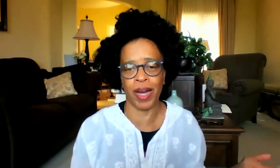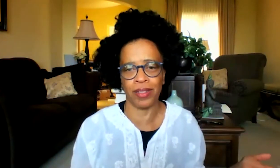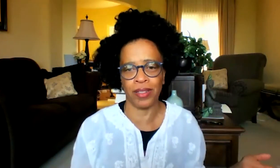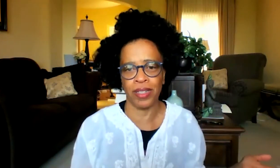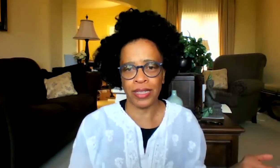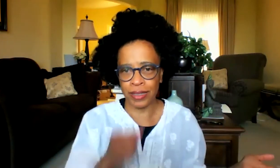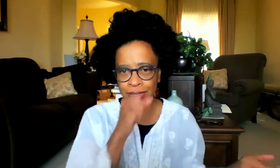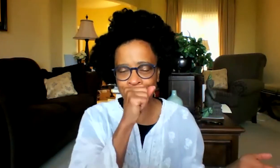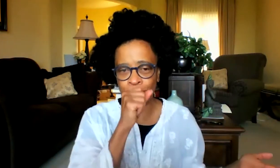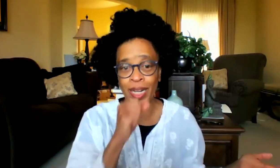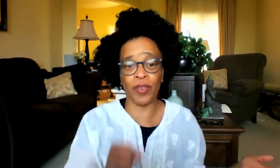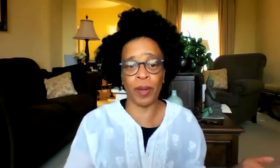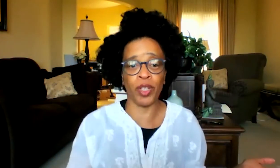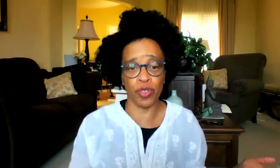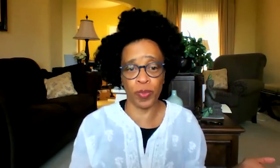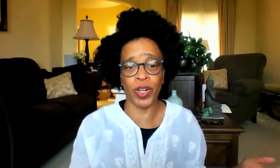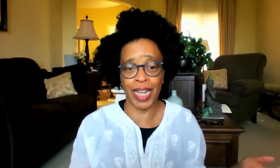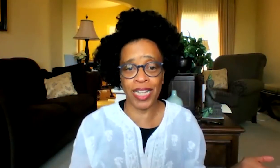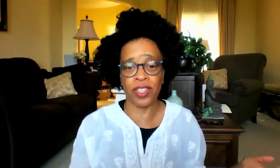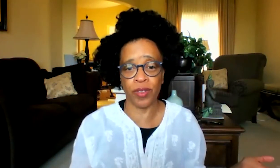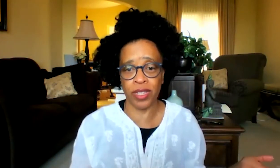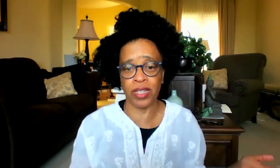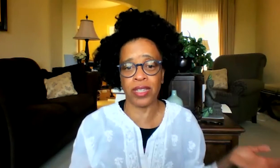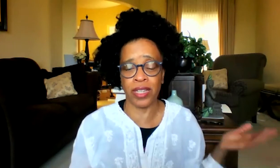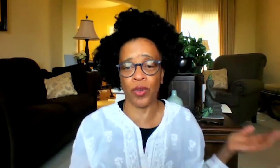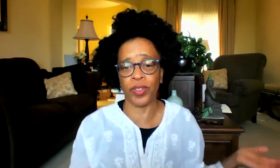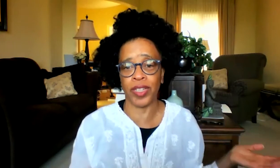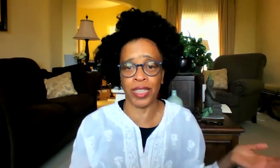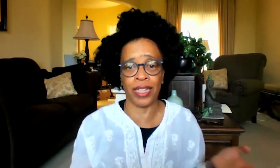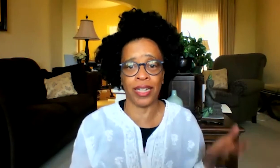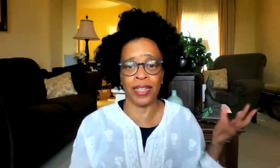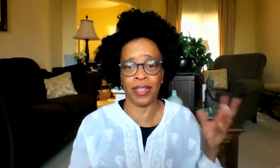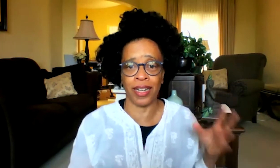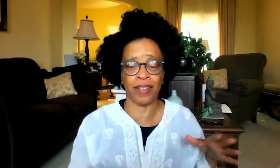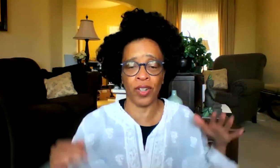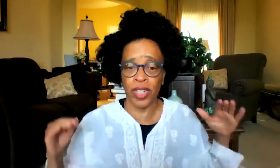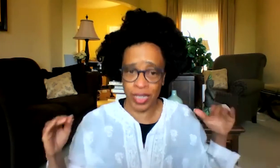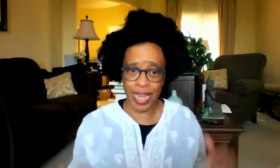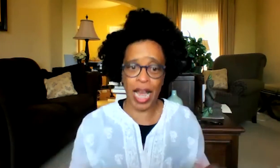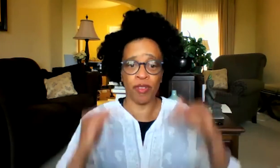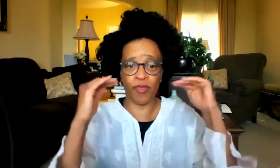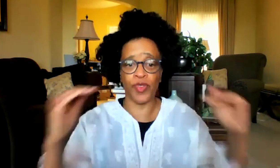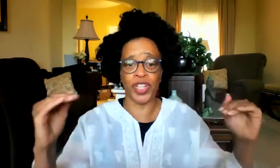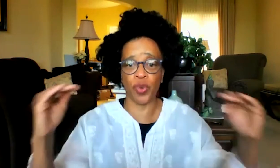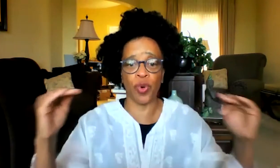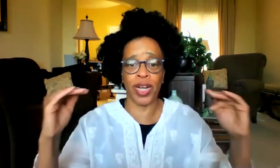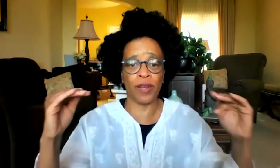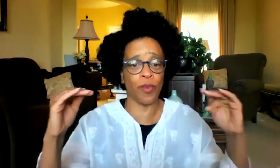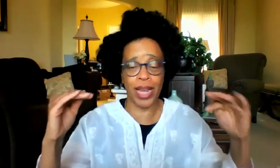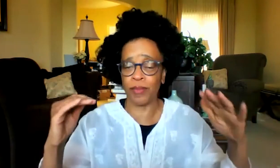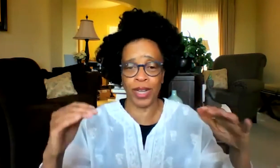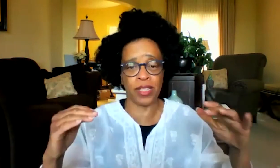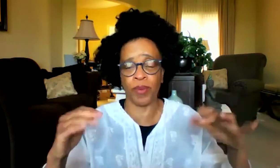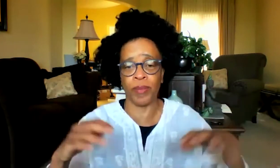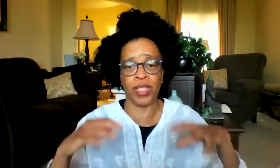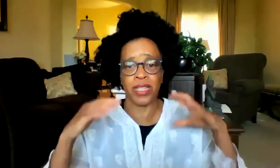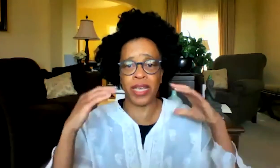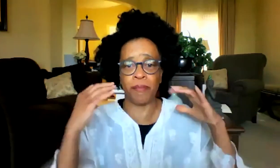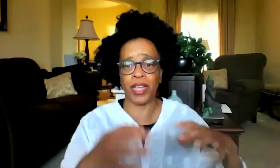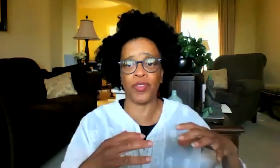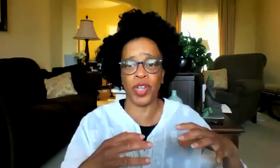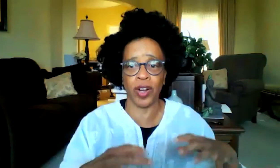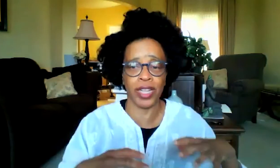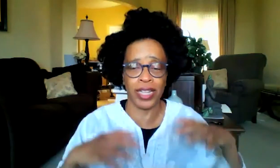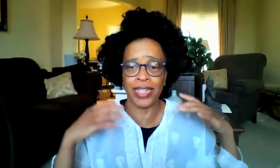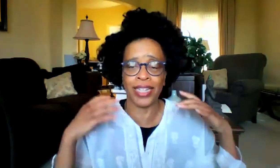something about. My grandmother, who was born in 1906 in North Carolina in a kind of a time of restoring white supremacy